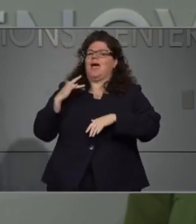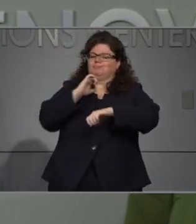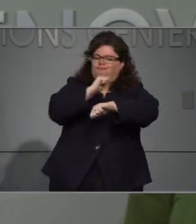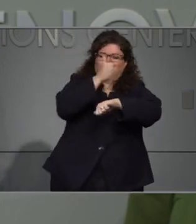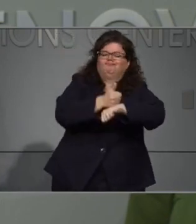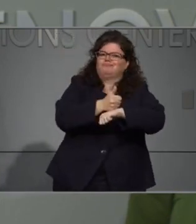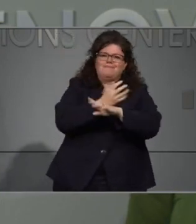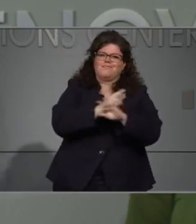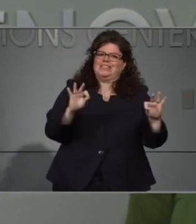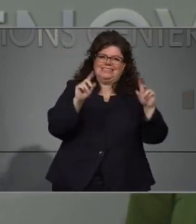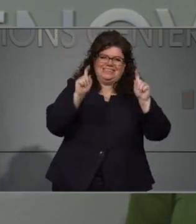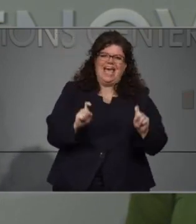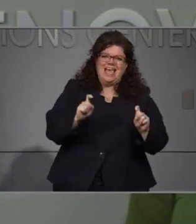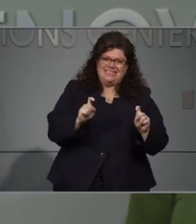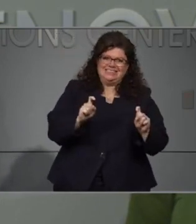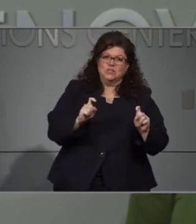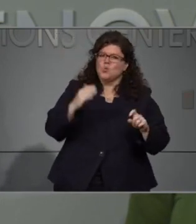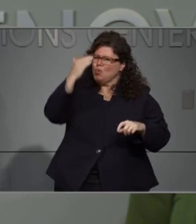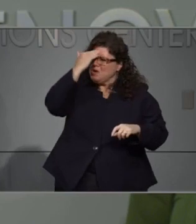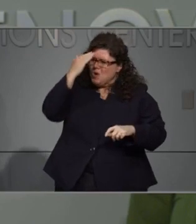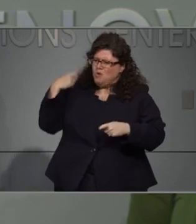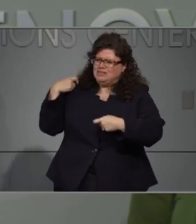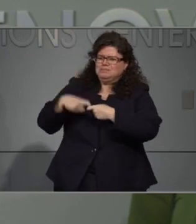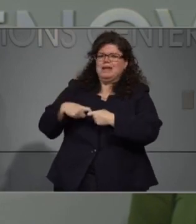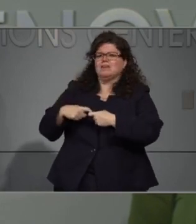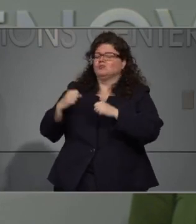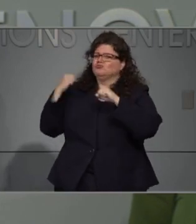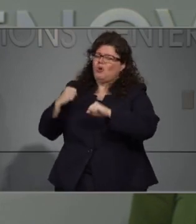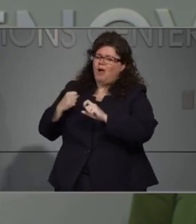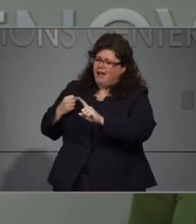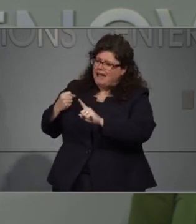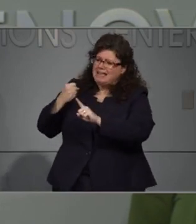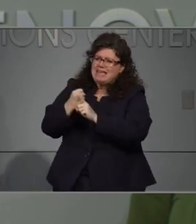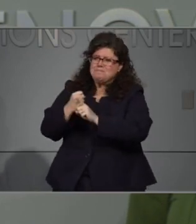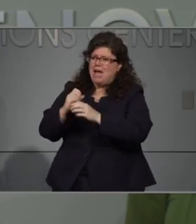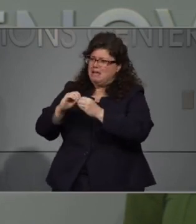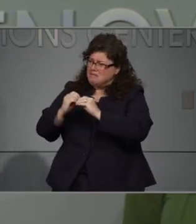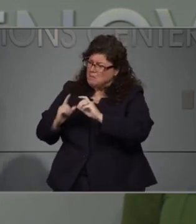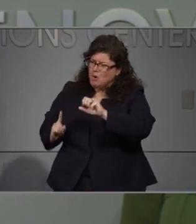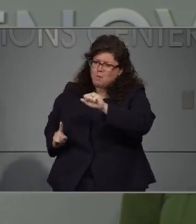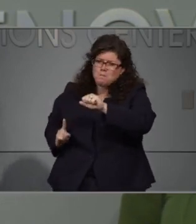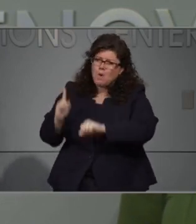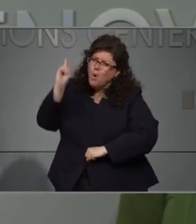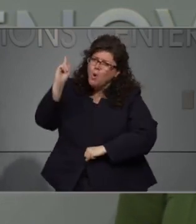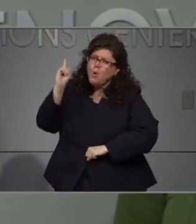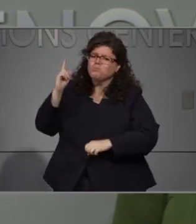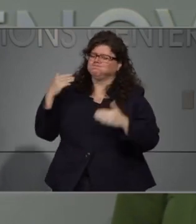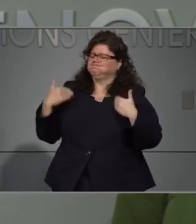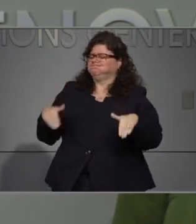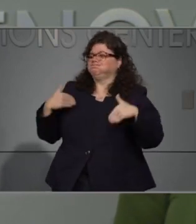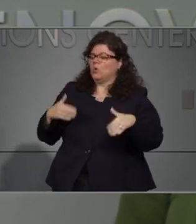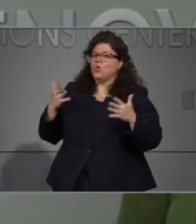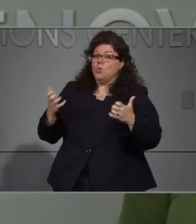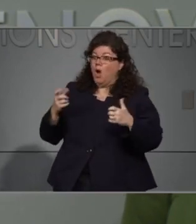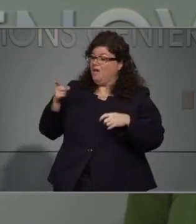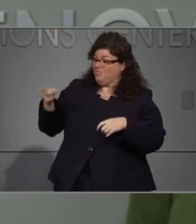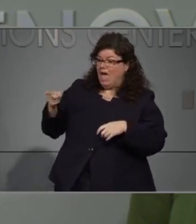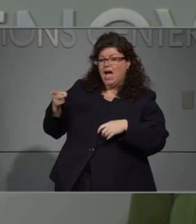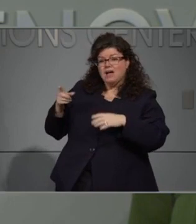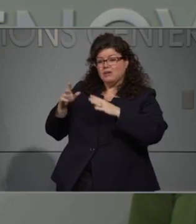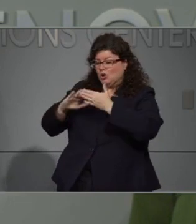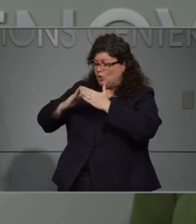by COVID-19, but also we see our historically marginalized communities. So we're trying to